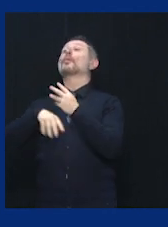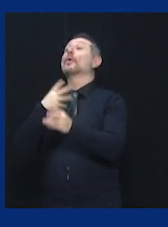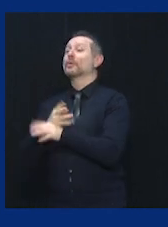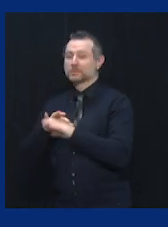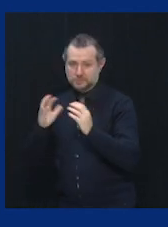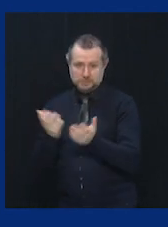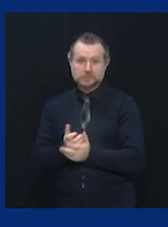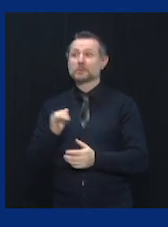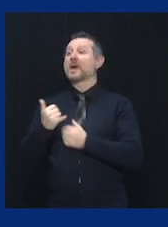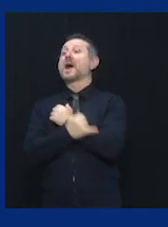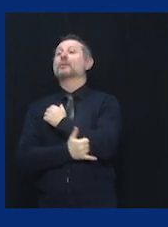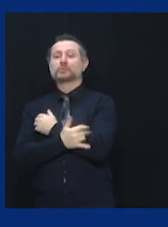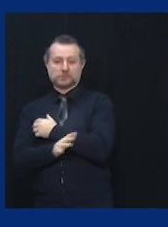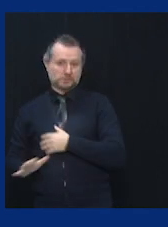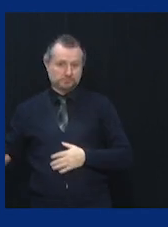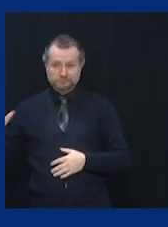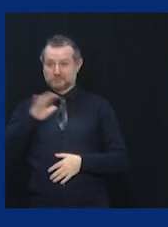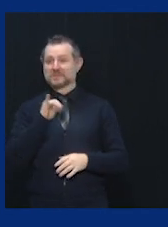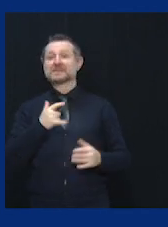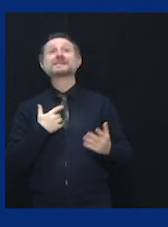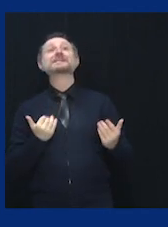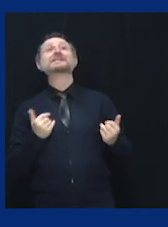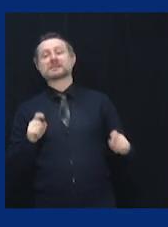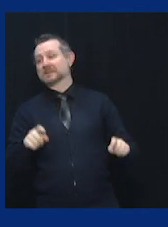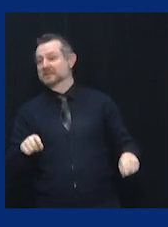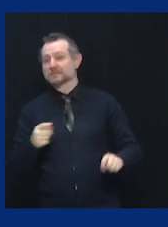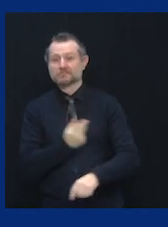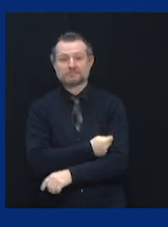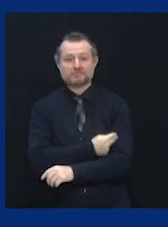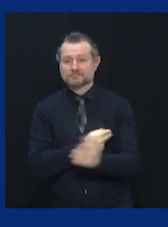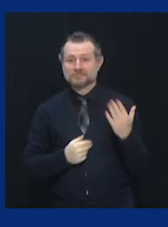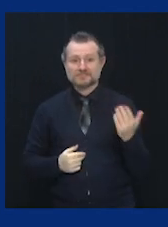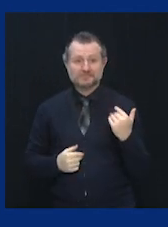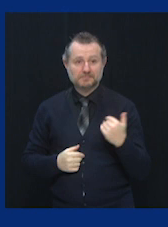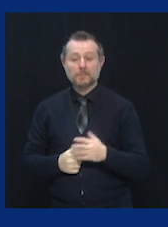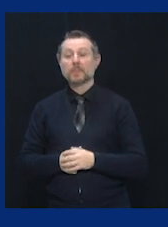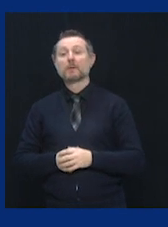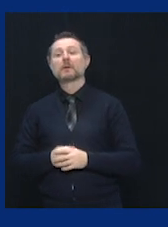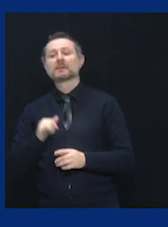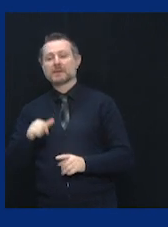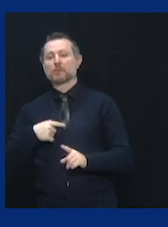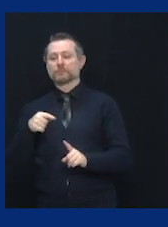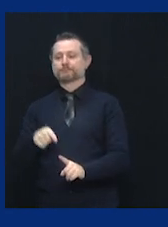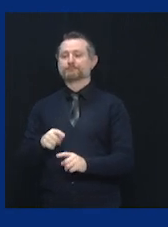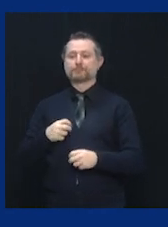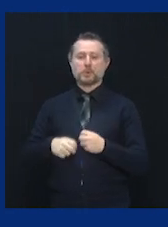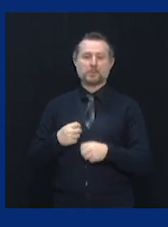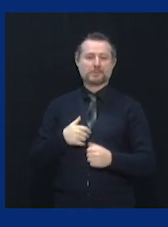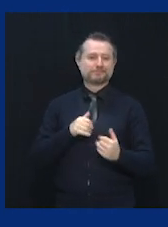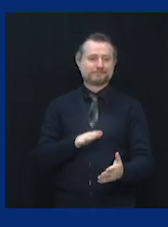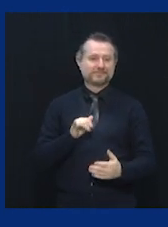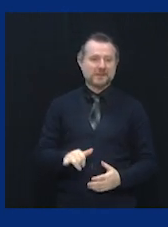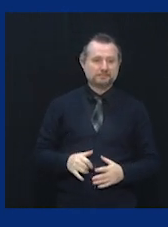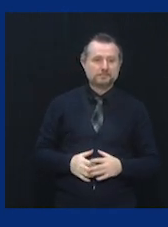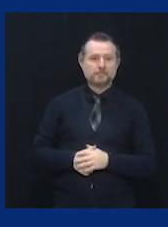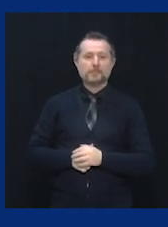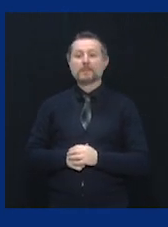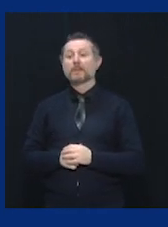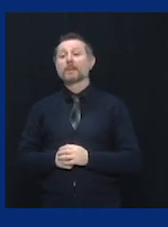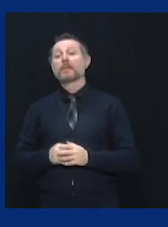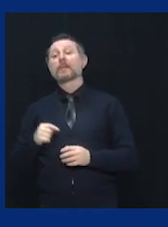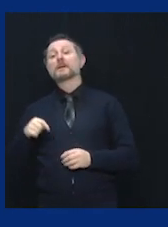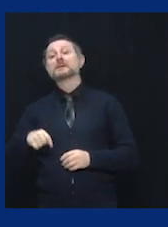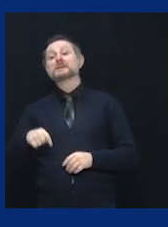get more vaccine. So that's the situation we're in. It's also, this whole